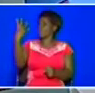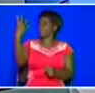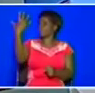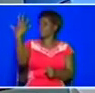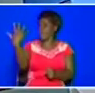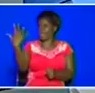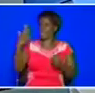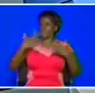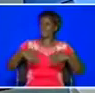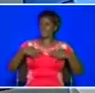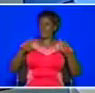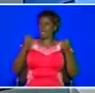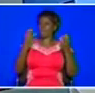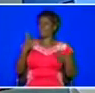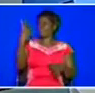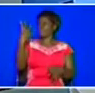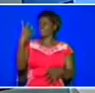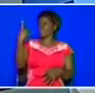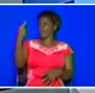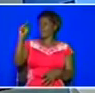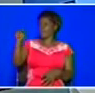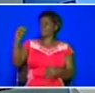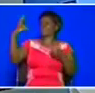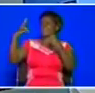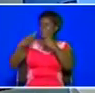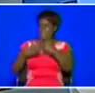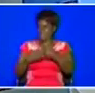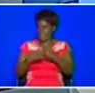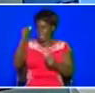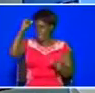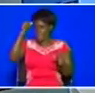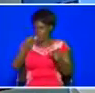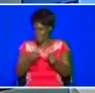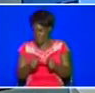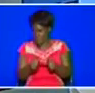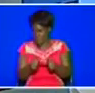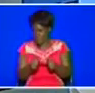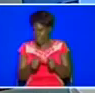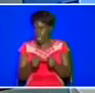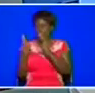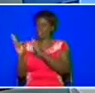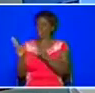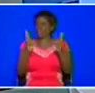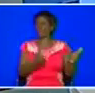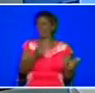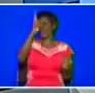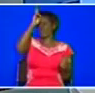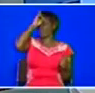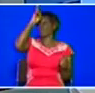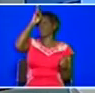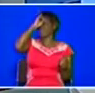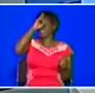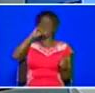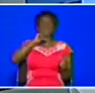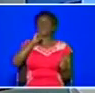the population was 41.8. The thing to note here is that we are talking regular police officers. We